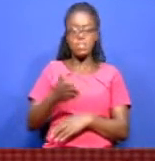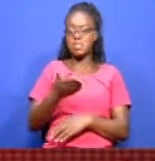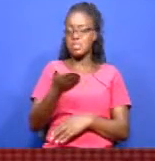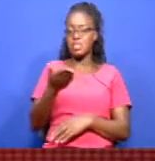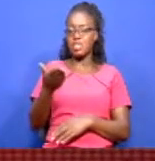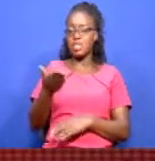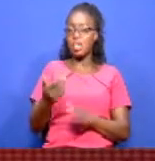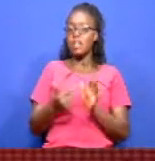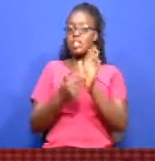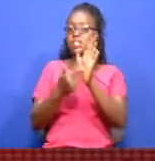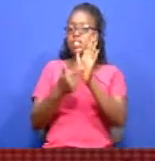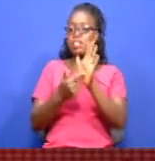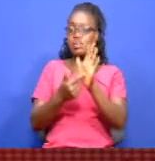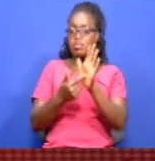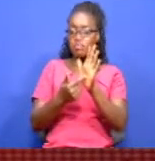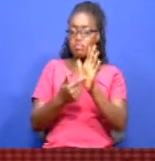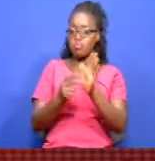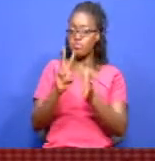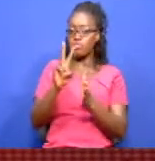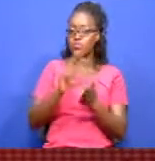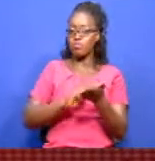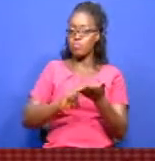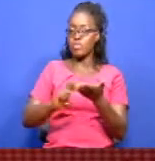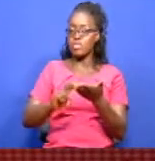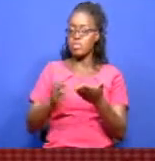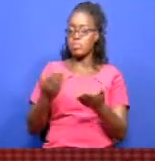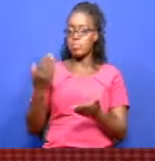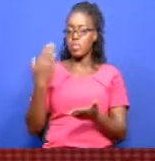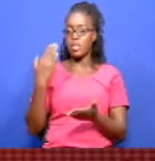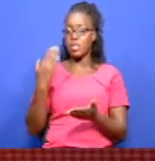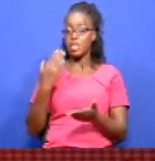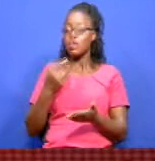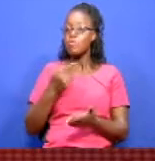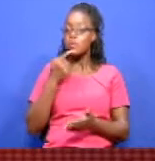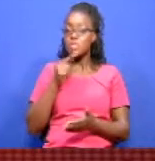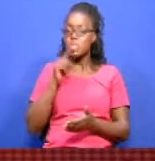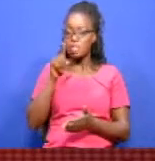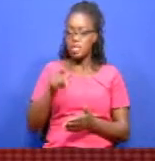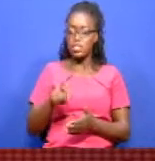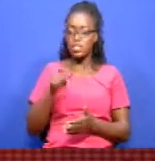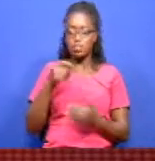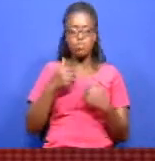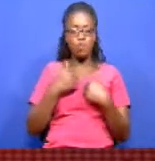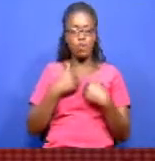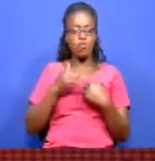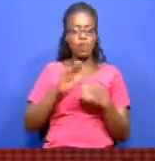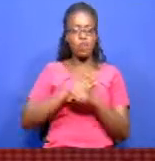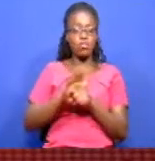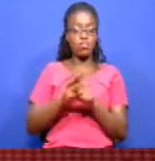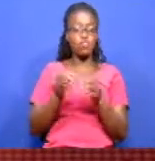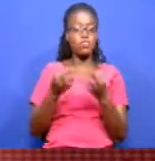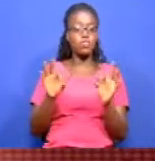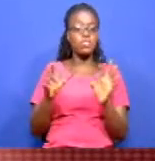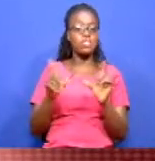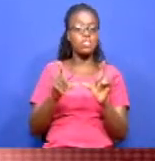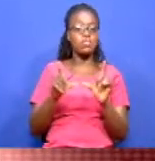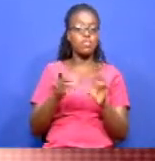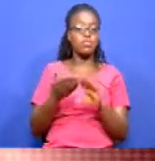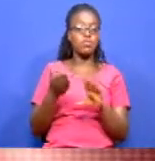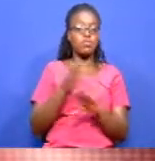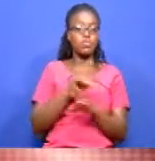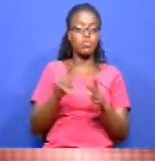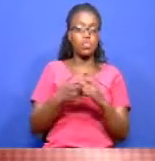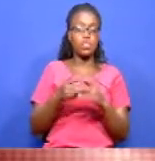guidelines about 2 weeks ago, we pointed out the need to have a COVID-free certificate before you embark on your